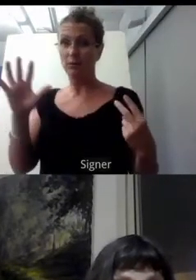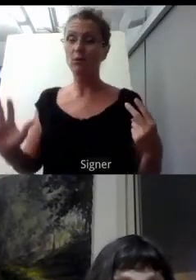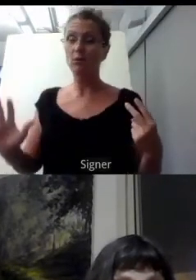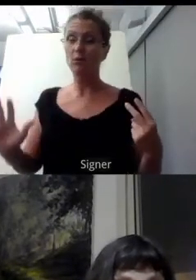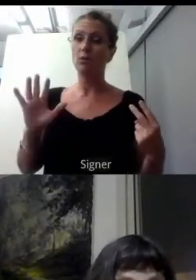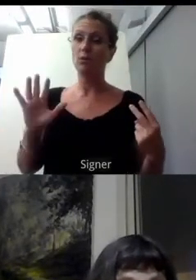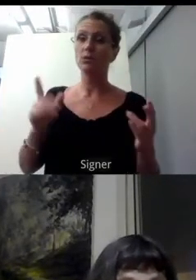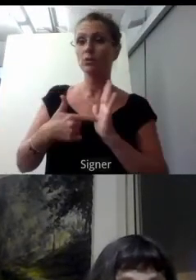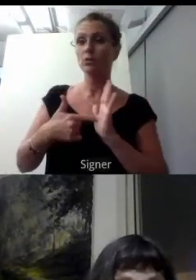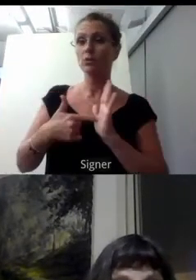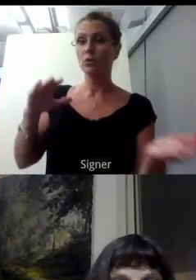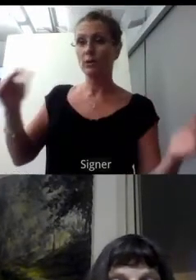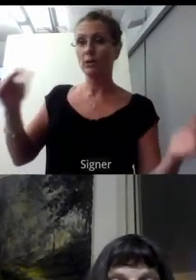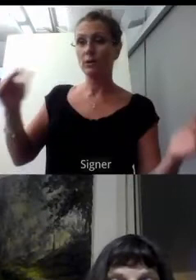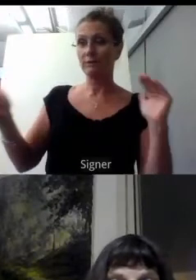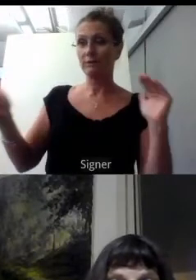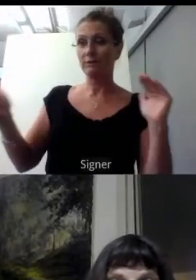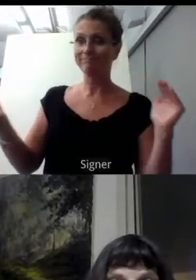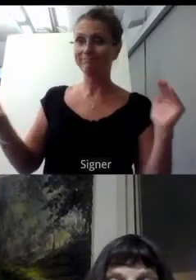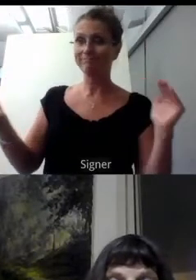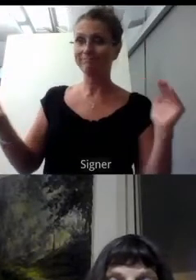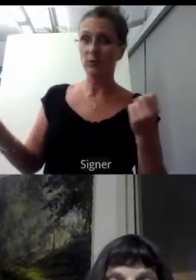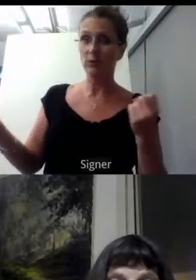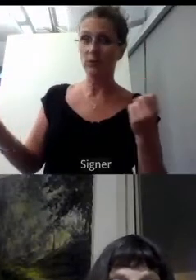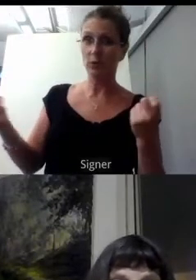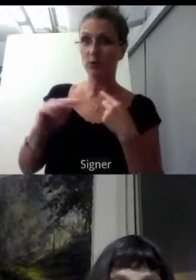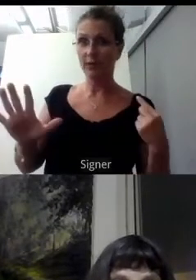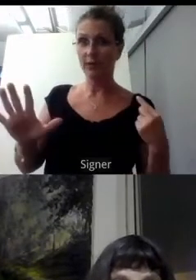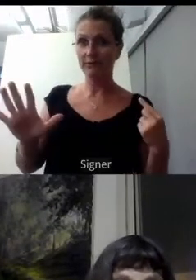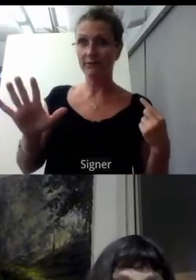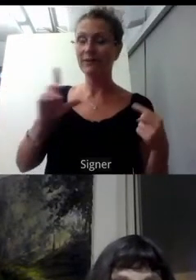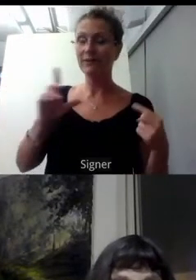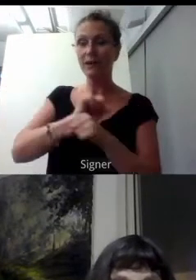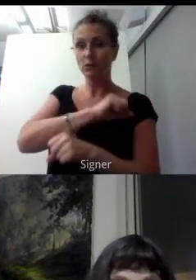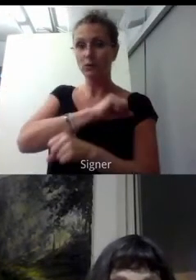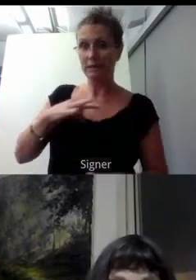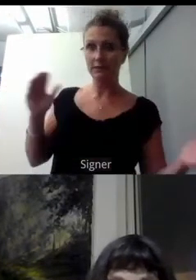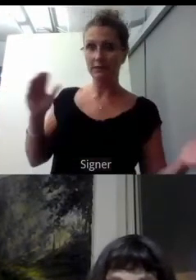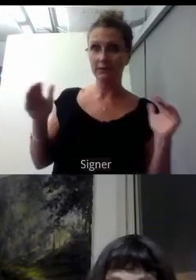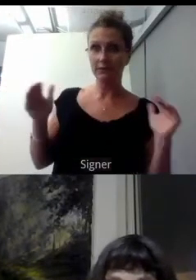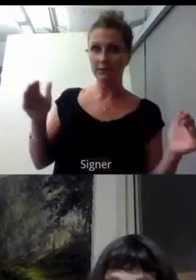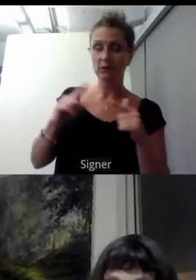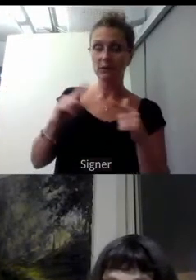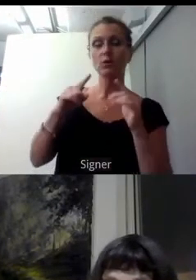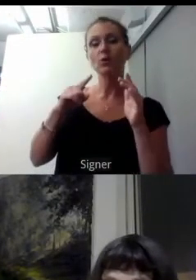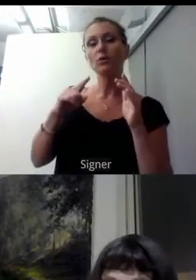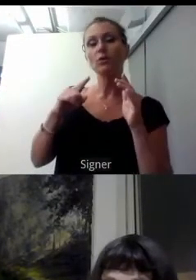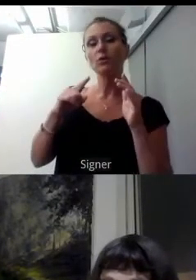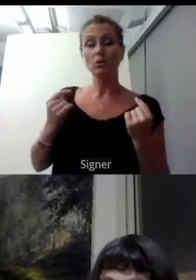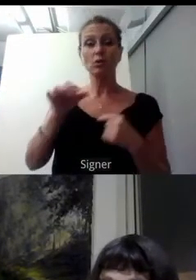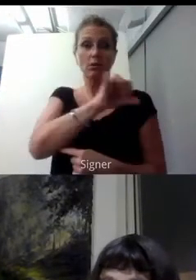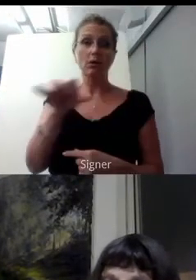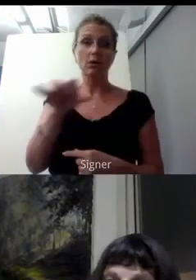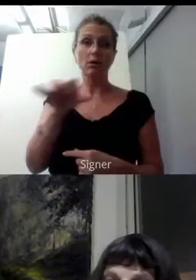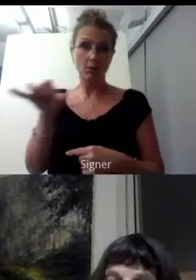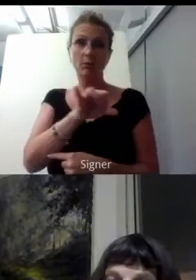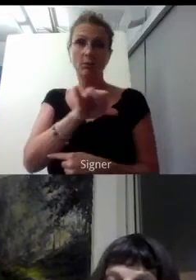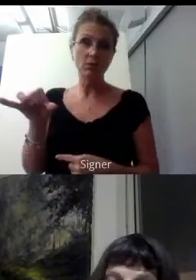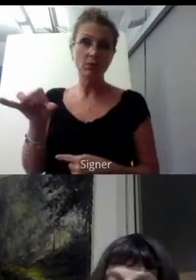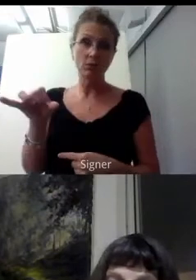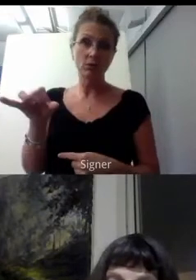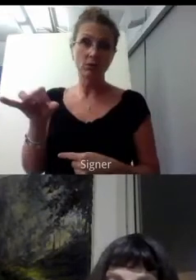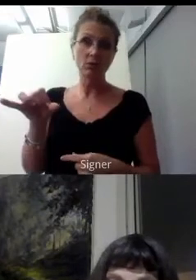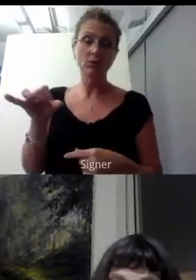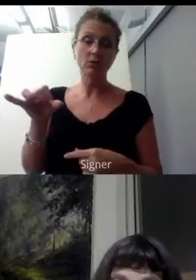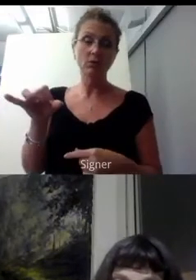of actual staff to perform comparable functions. Ontario also has others who can